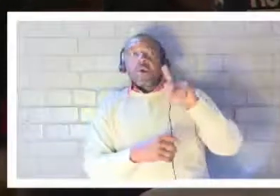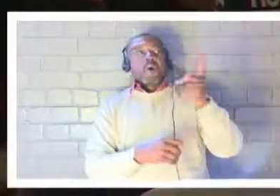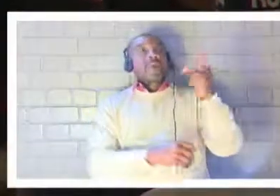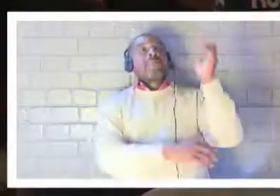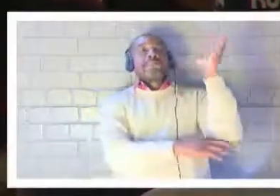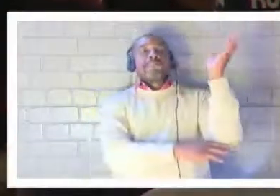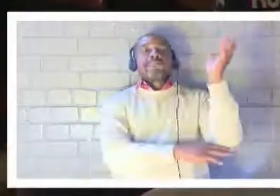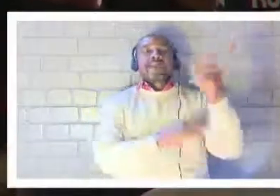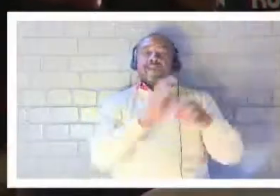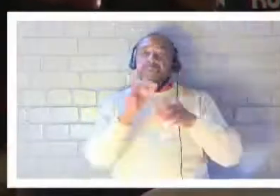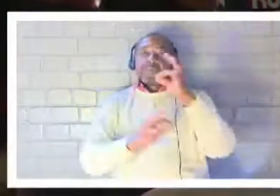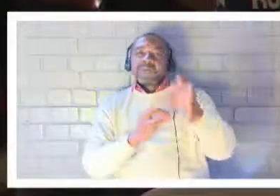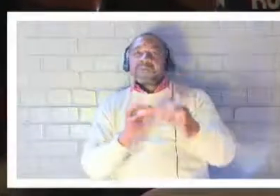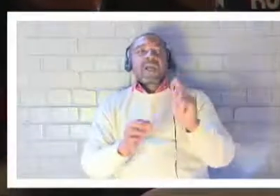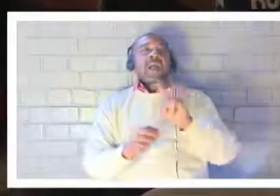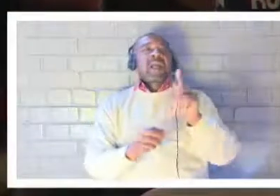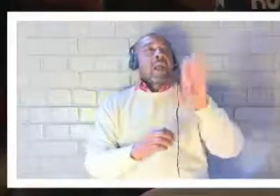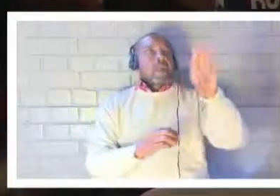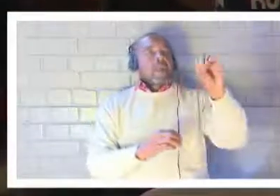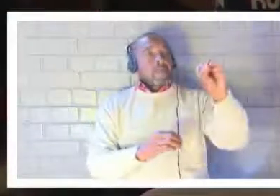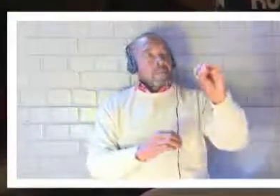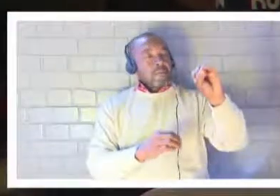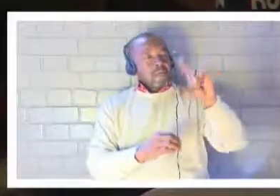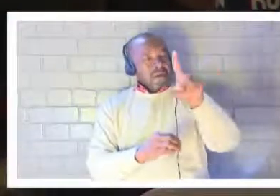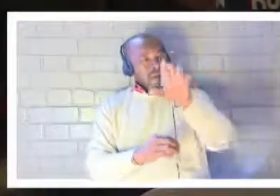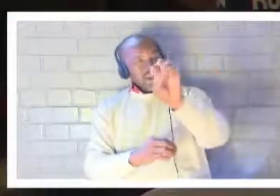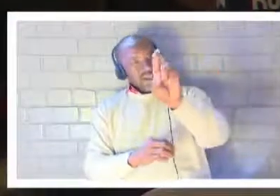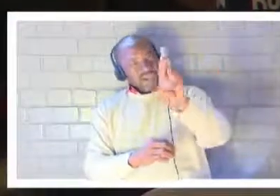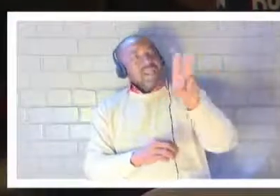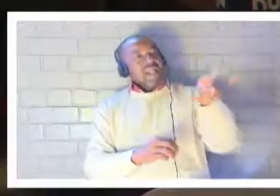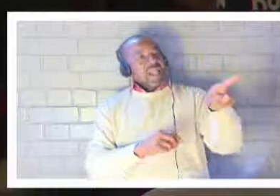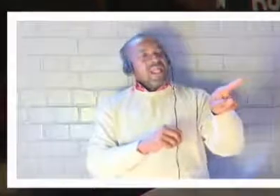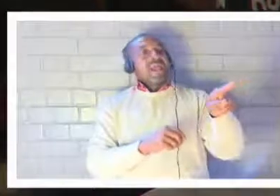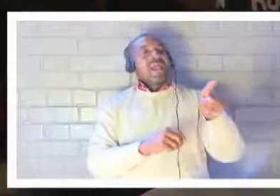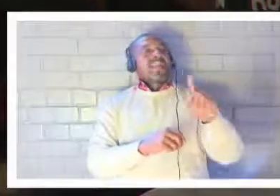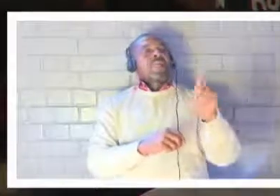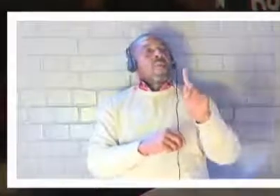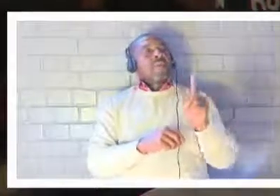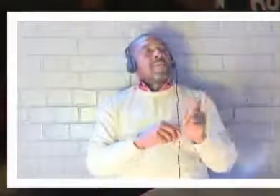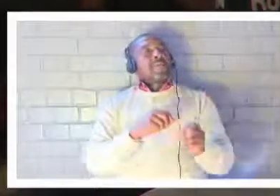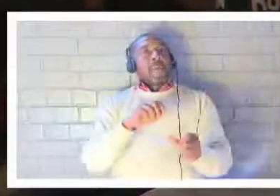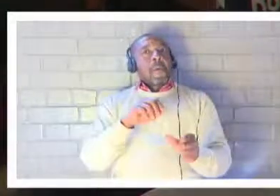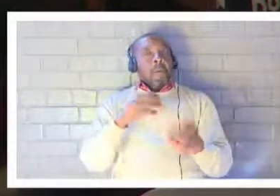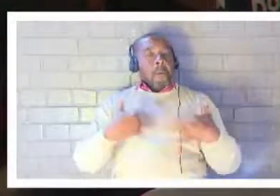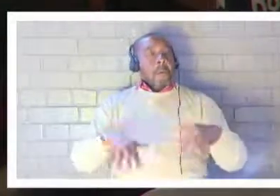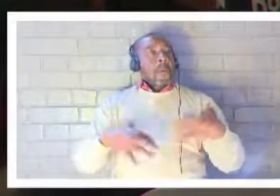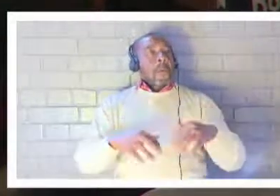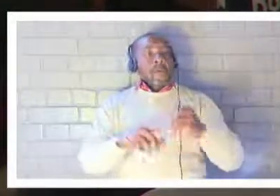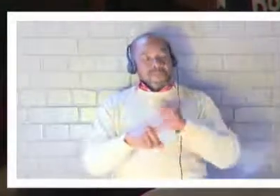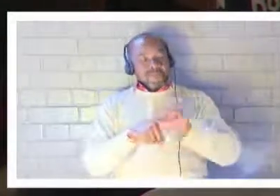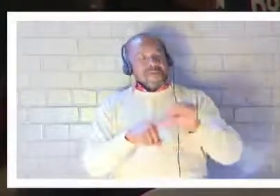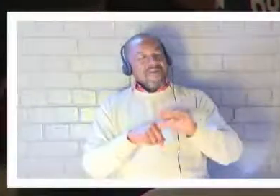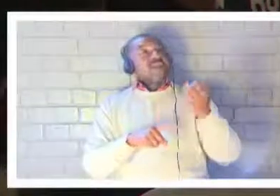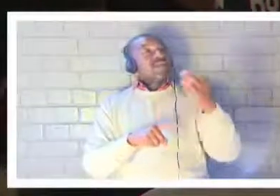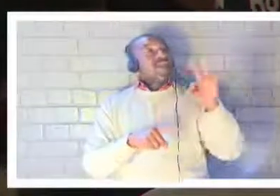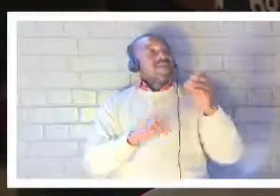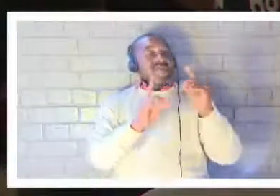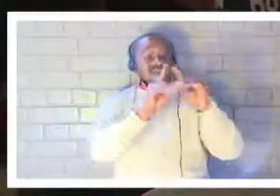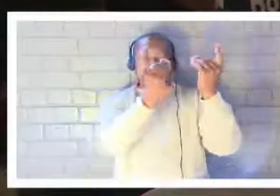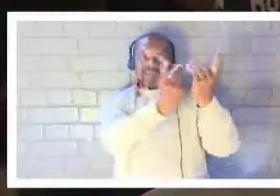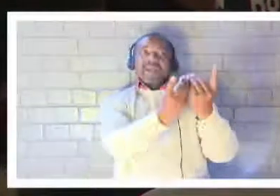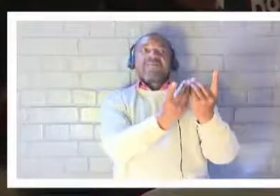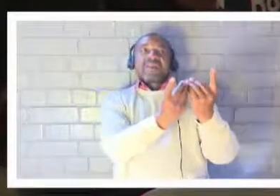speakers mentioning about the boiler. That is one of the specialized trade. So if the Department of